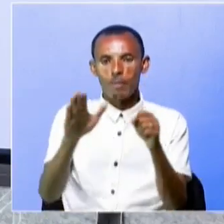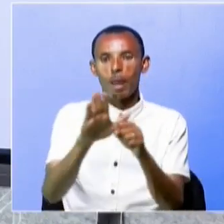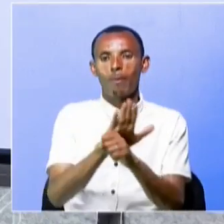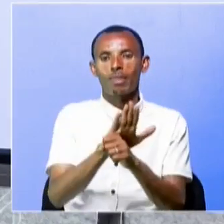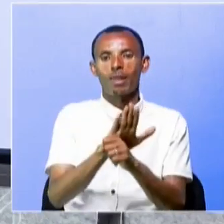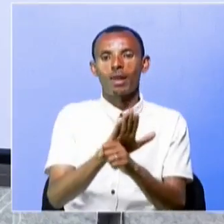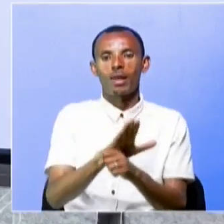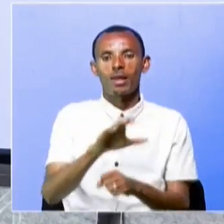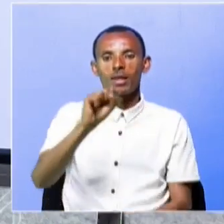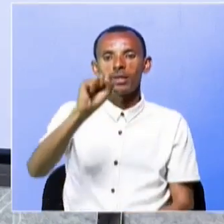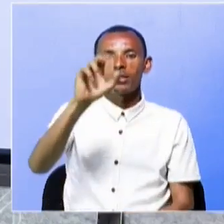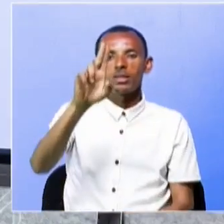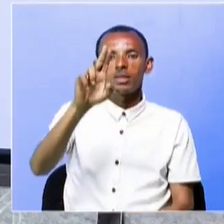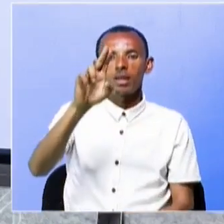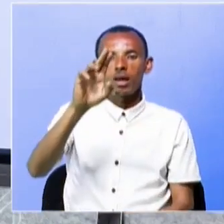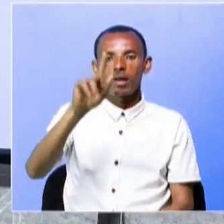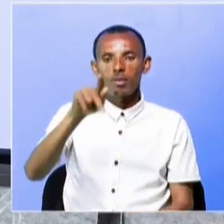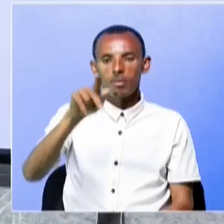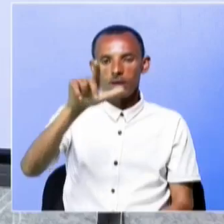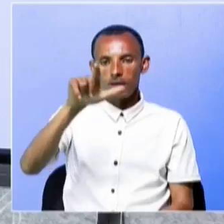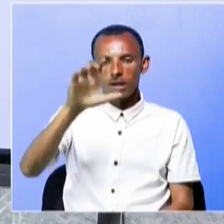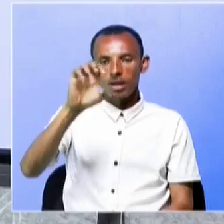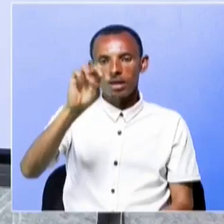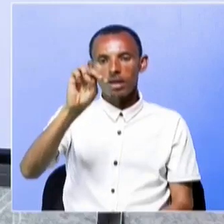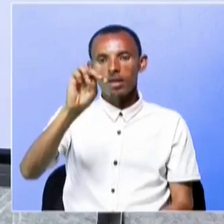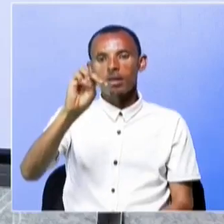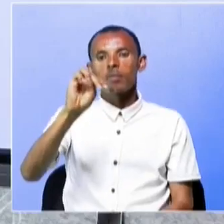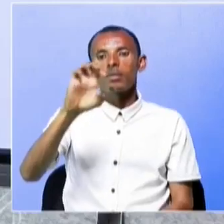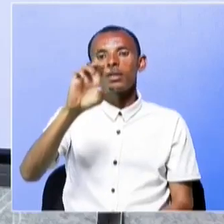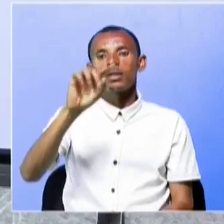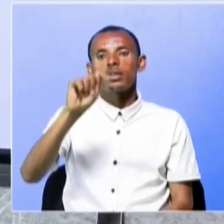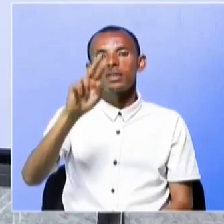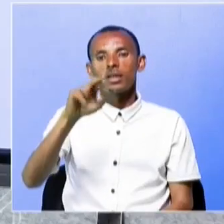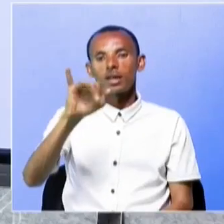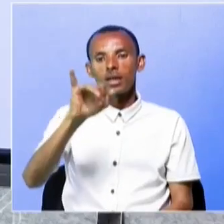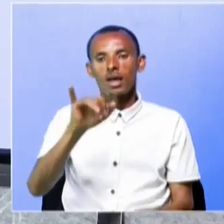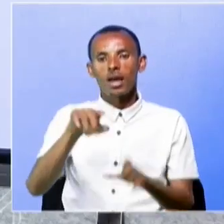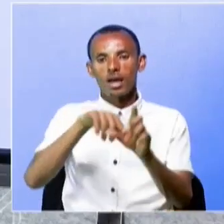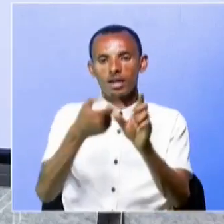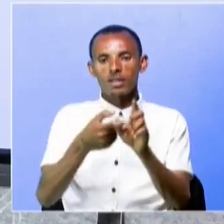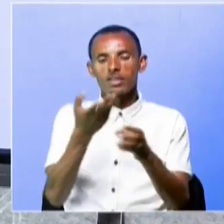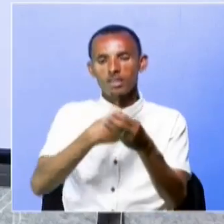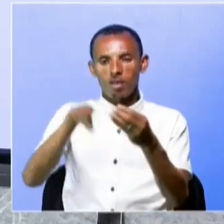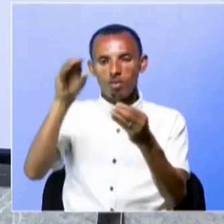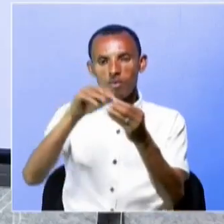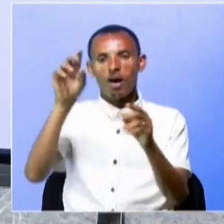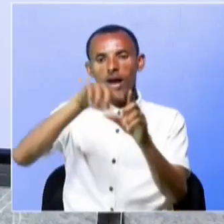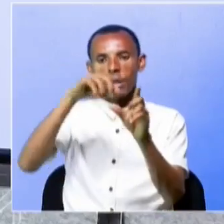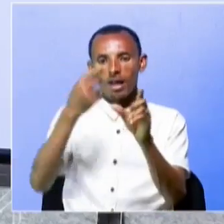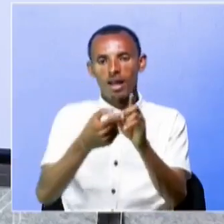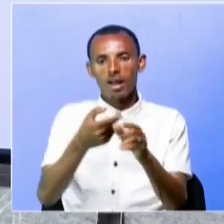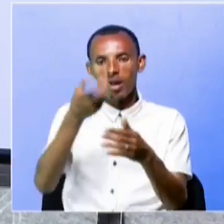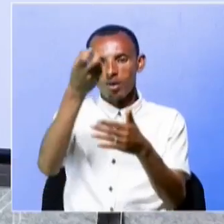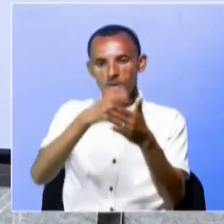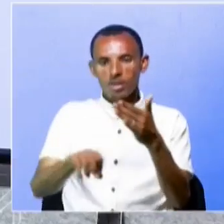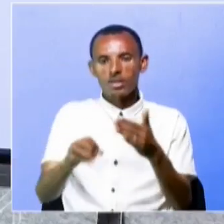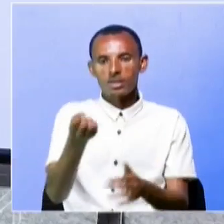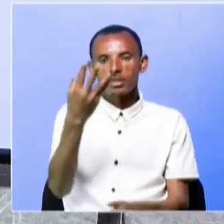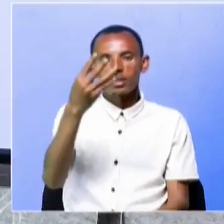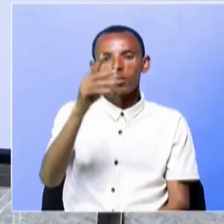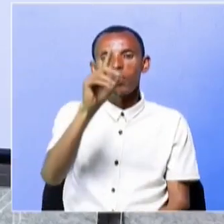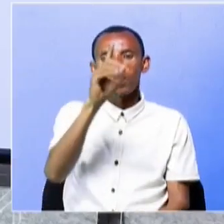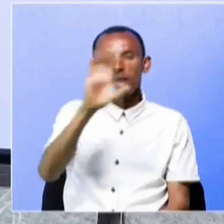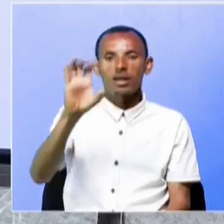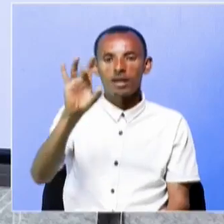angles, right? Supplementary angle refers to the sum of the angle whose result is 180